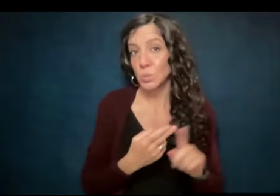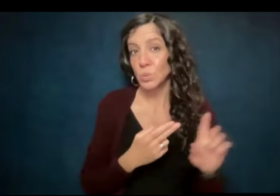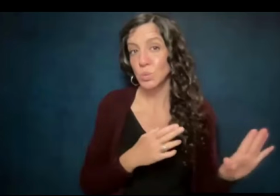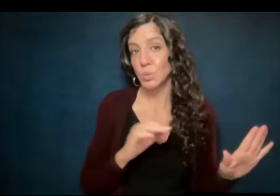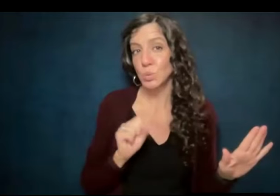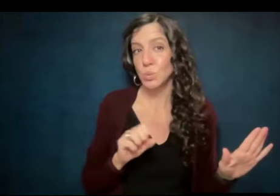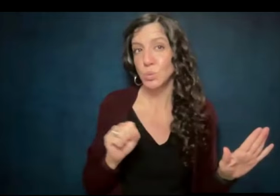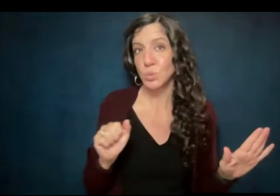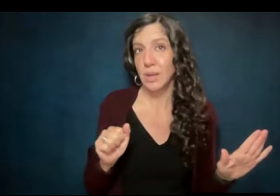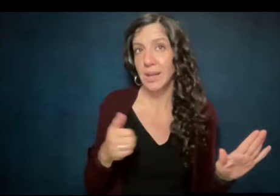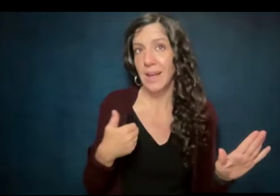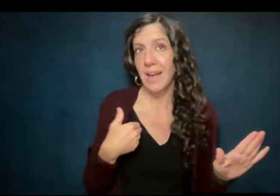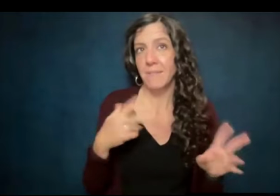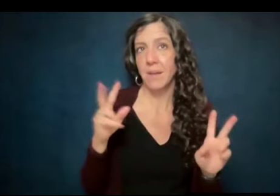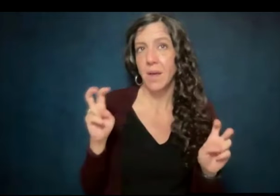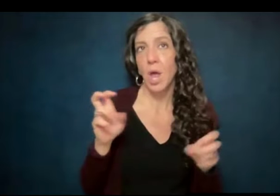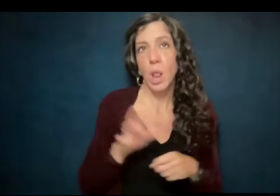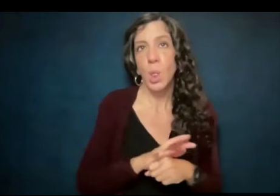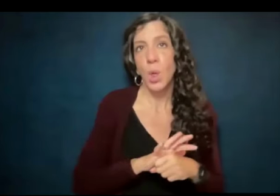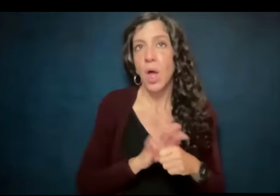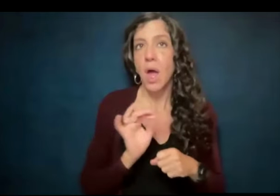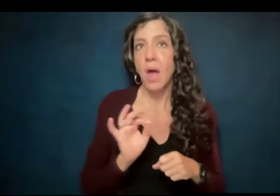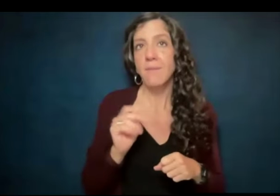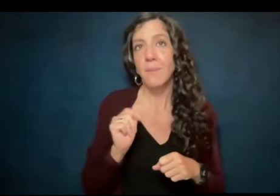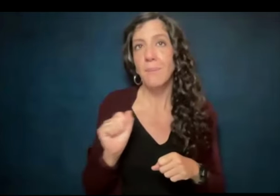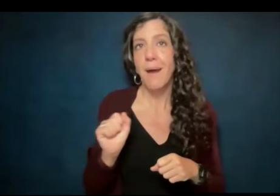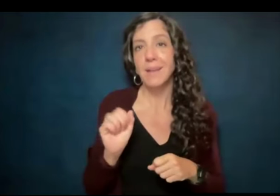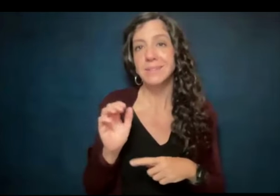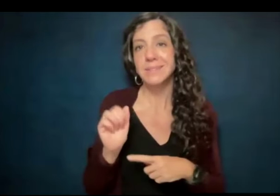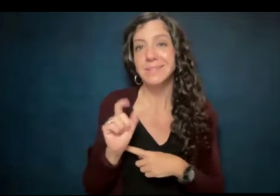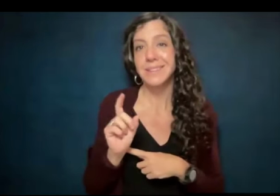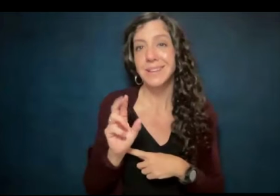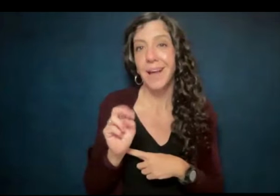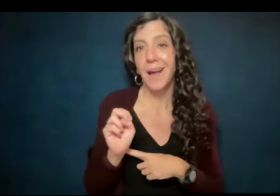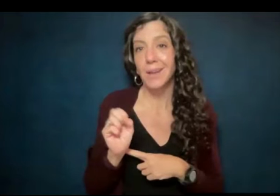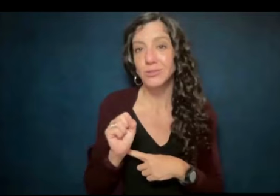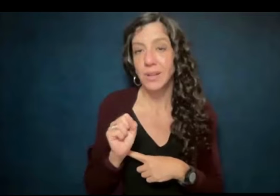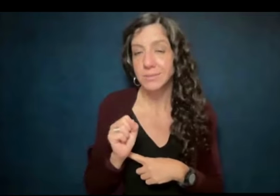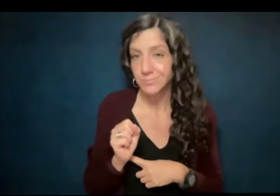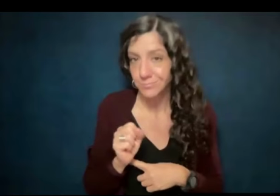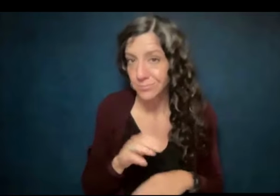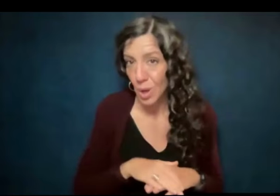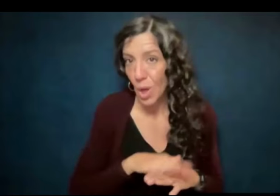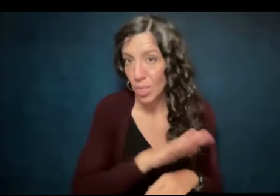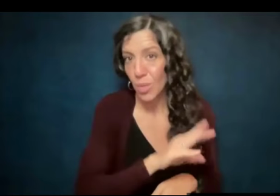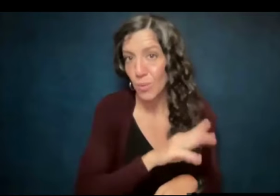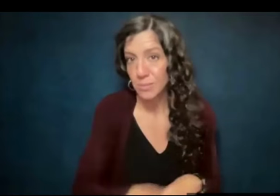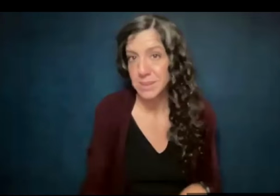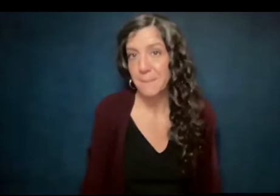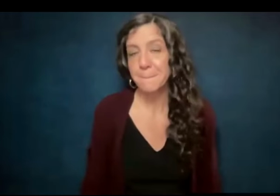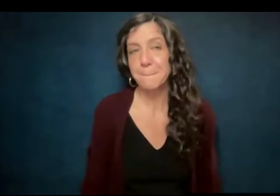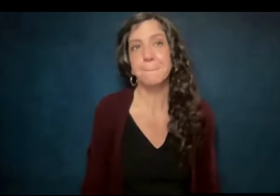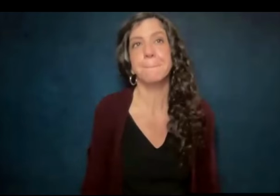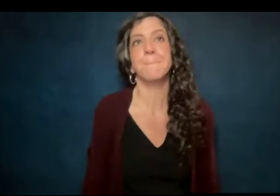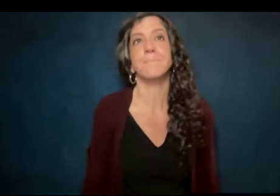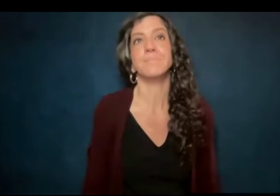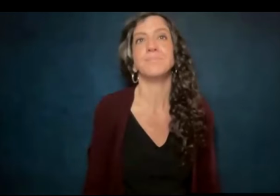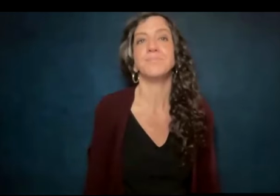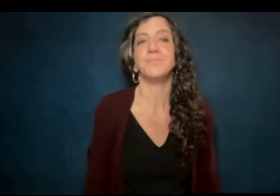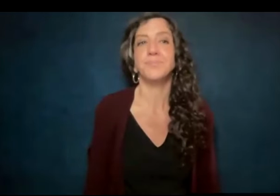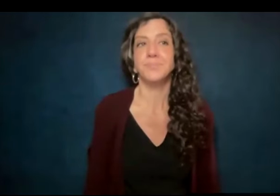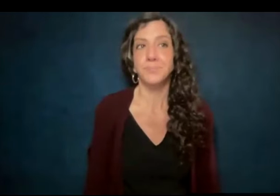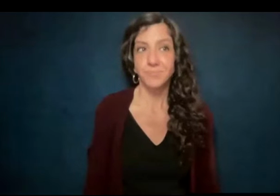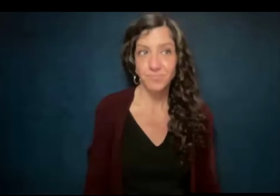Security's location of PASS cadres, which is on the Social Security webpage. You should be able to